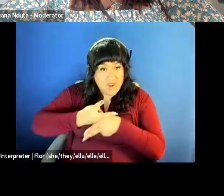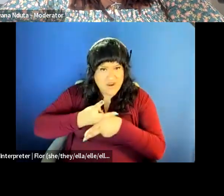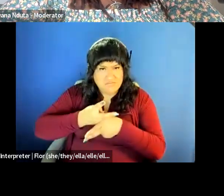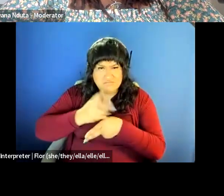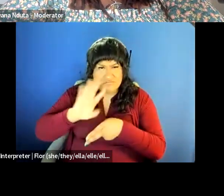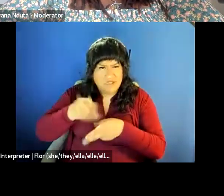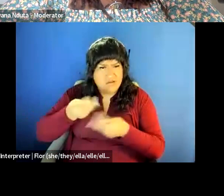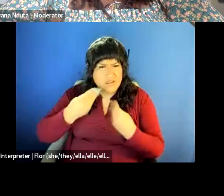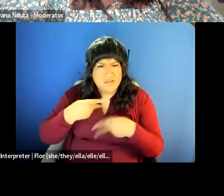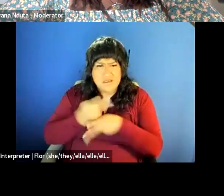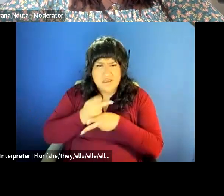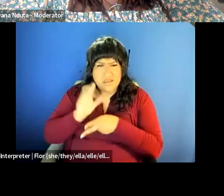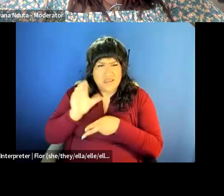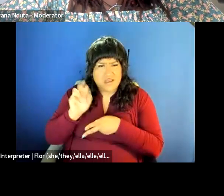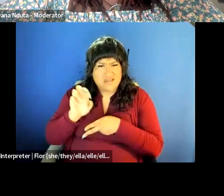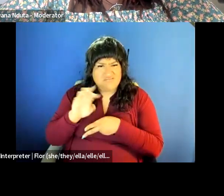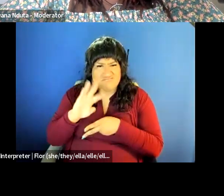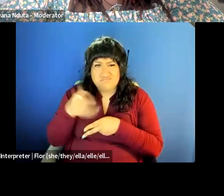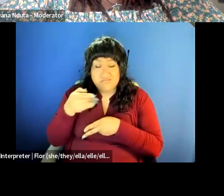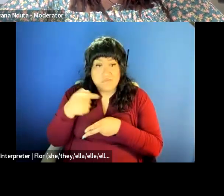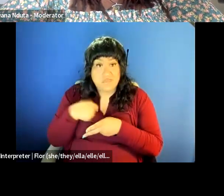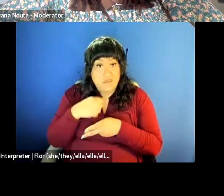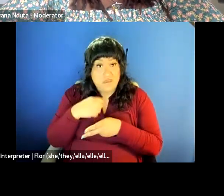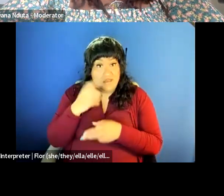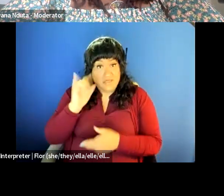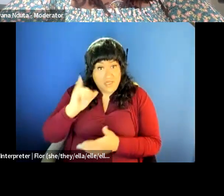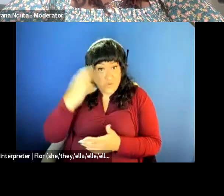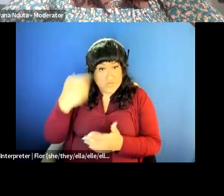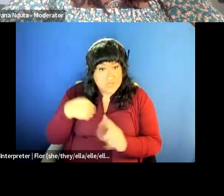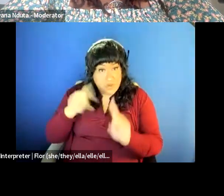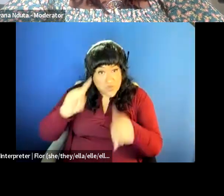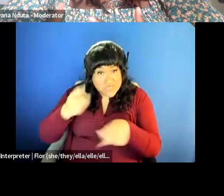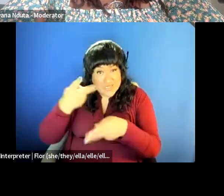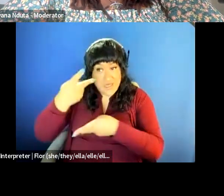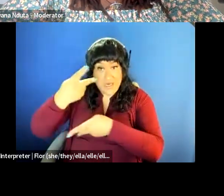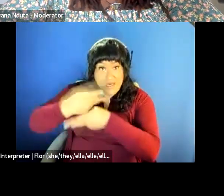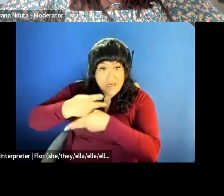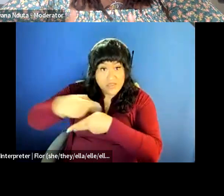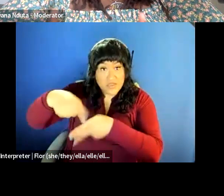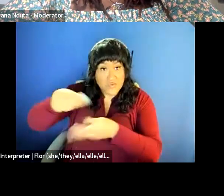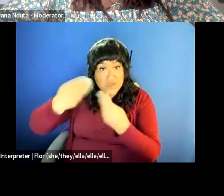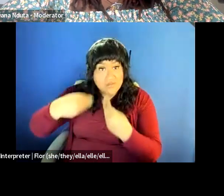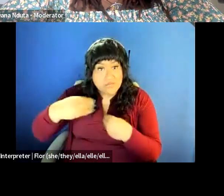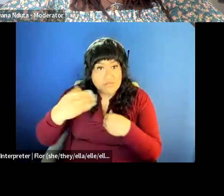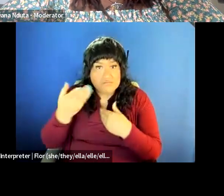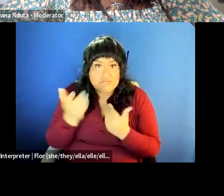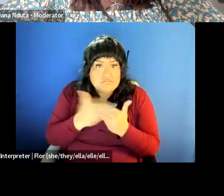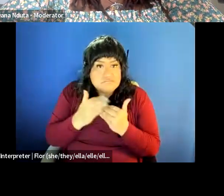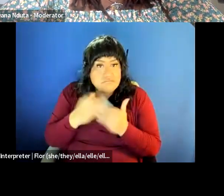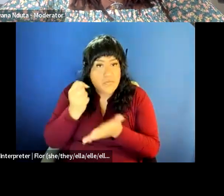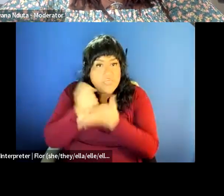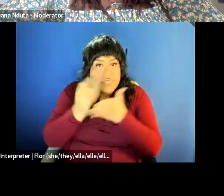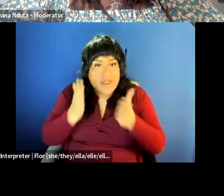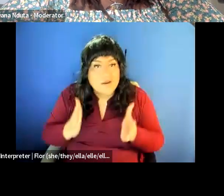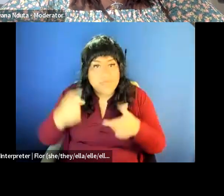into the system to seek out help for, you would think that they'd give me a therapist, a trauma therapist,